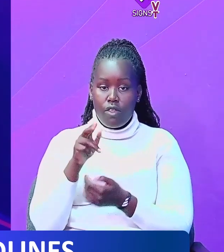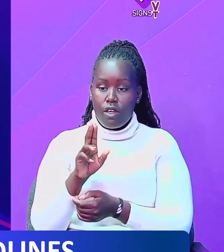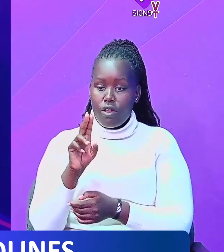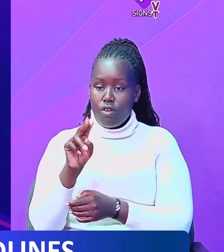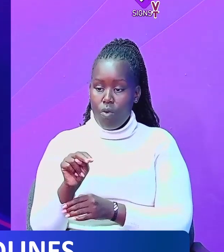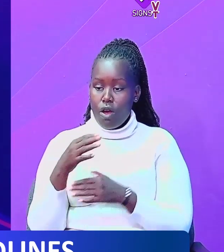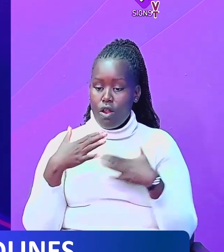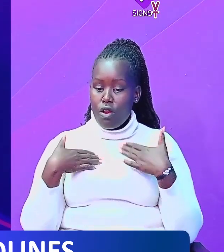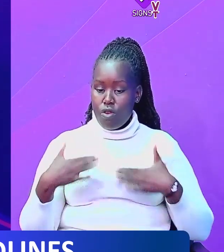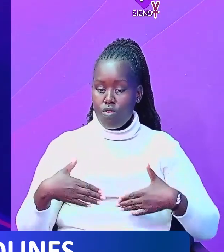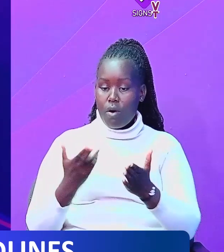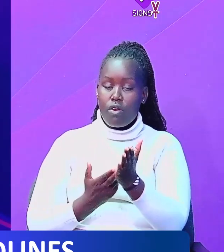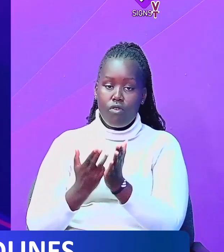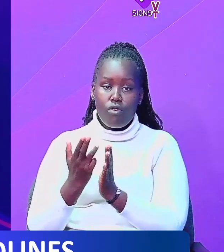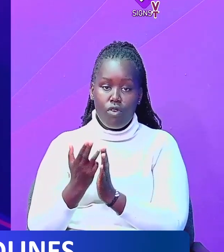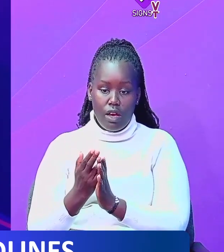Rights Chief